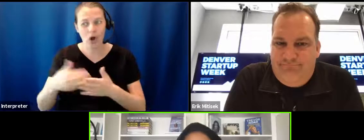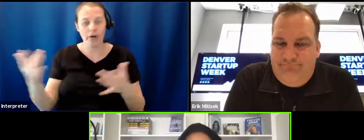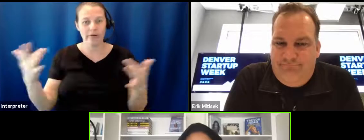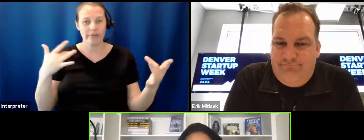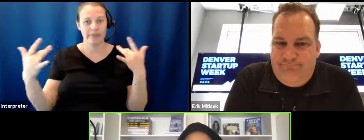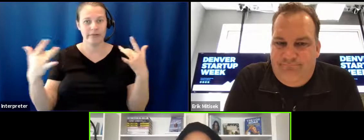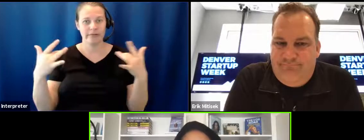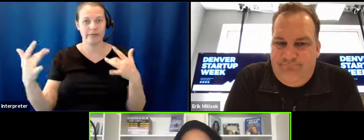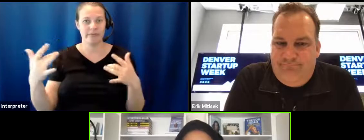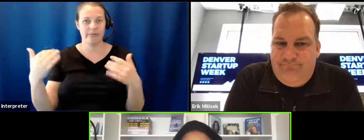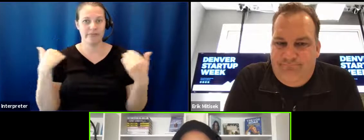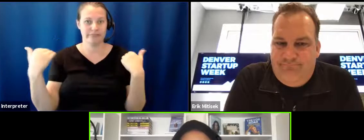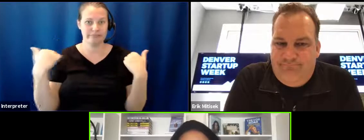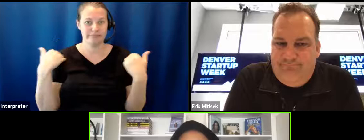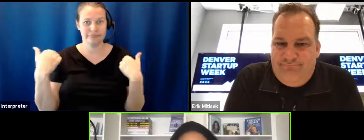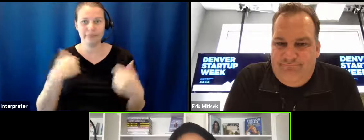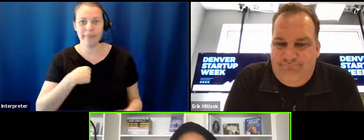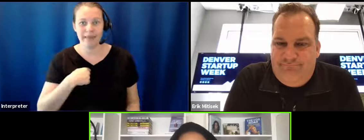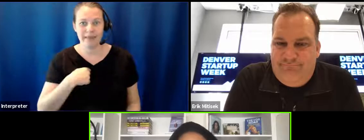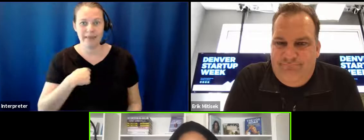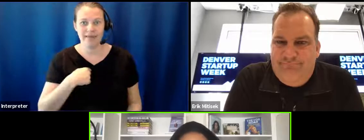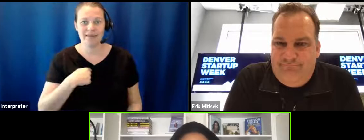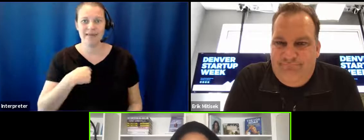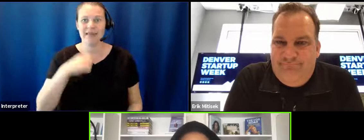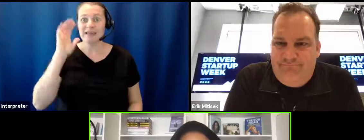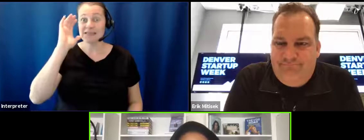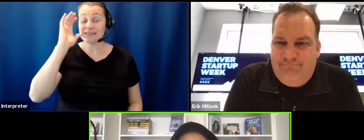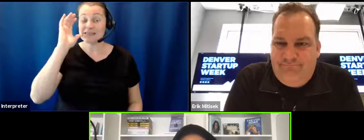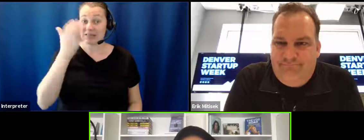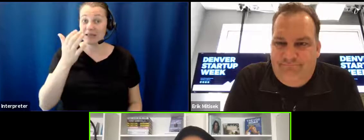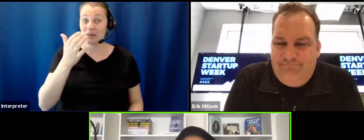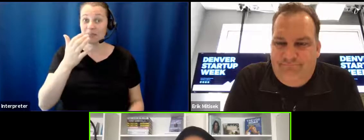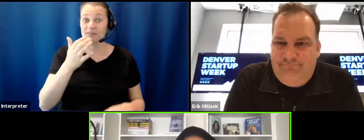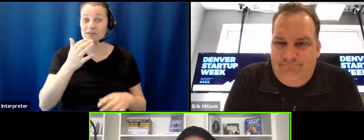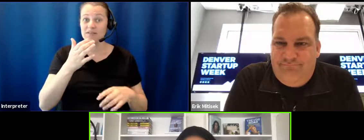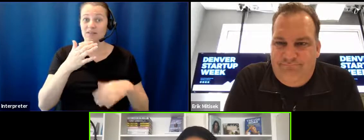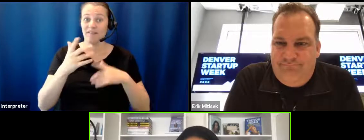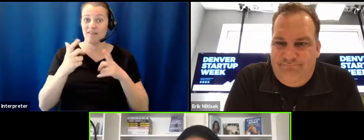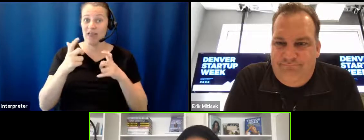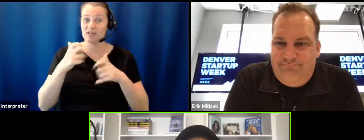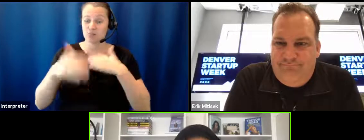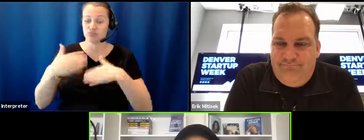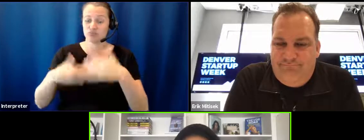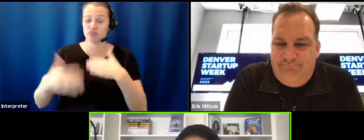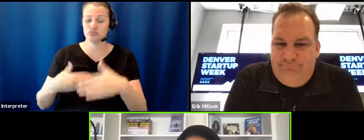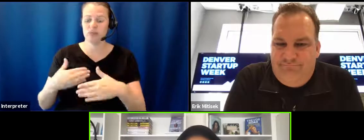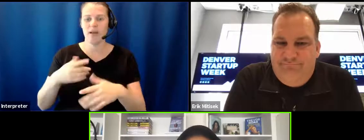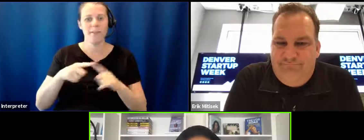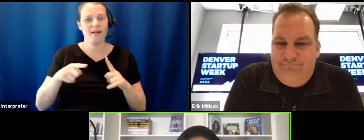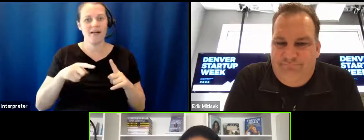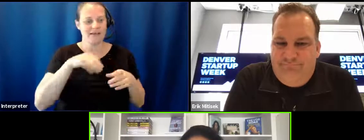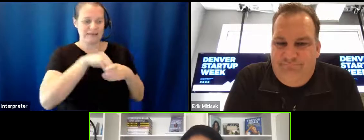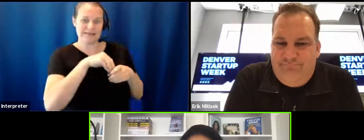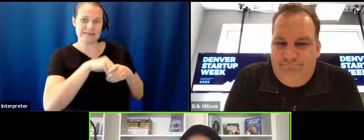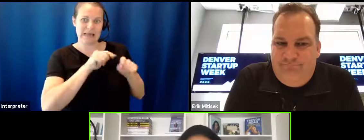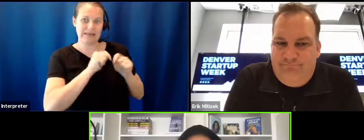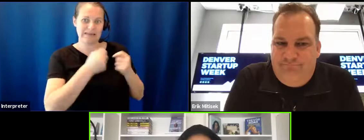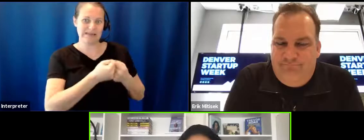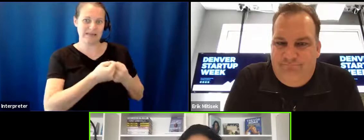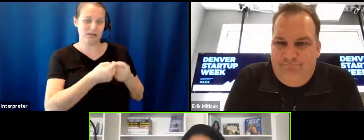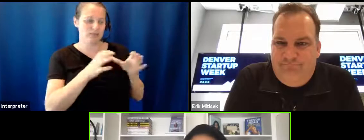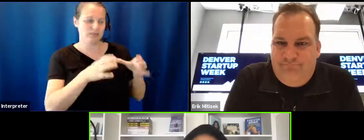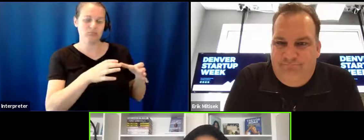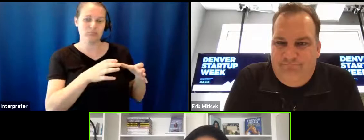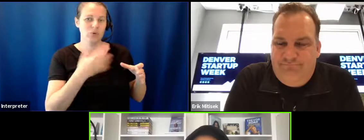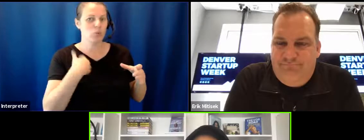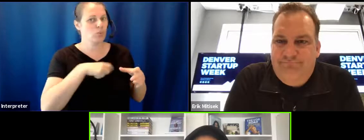things maybe appear to be snowballing really fast. But internally, it was the same old, same old. We were still looking